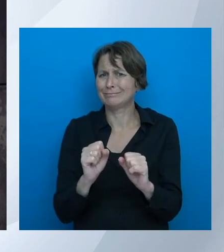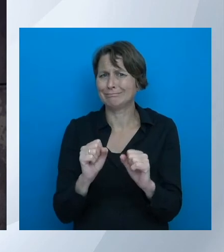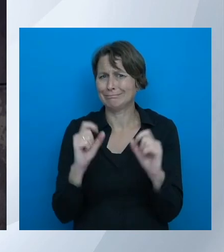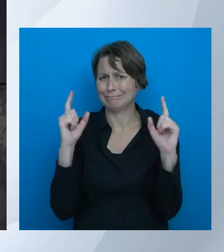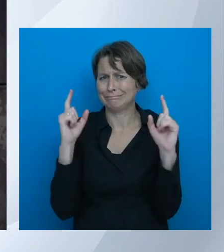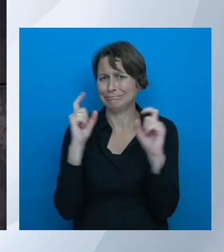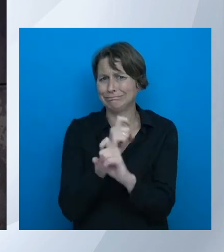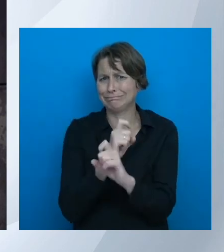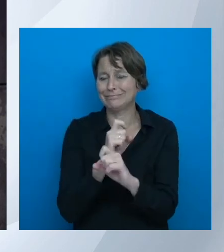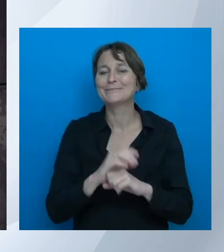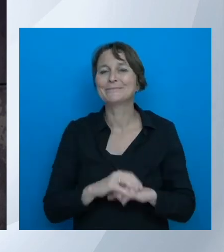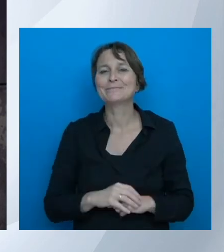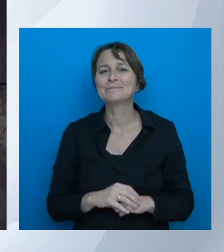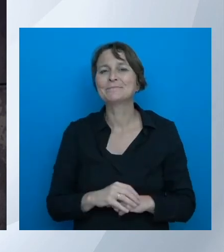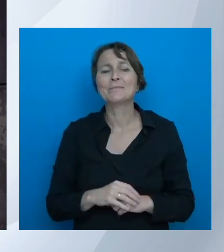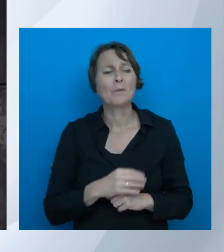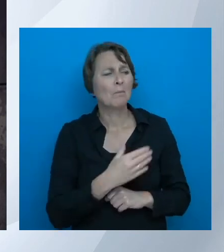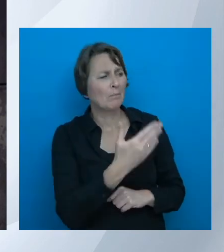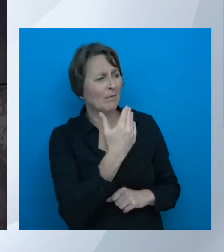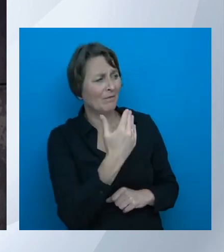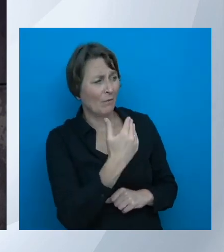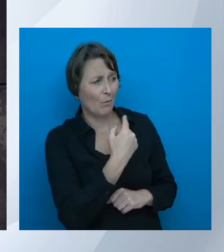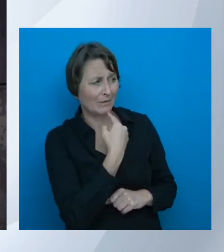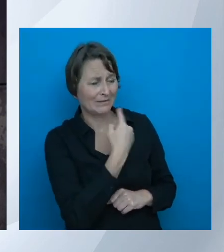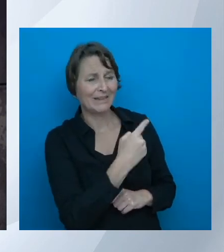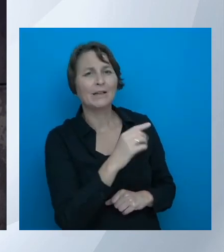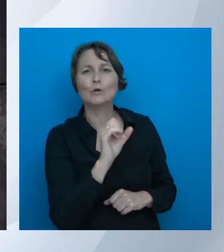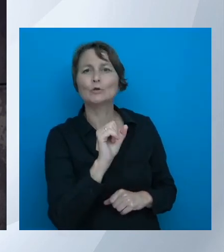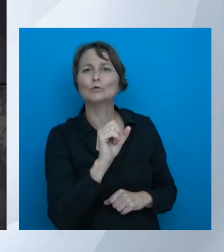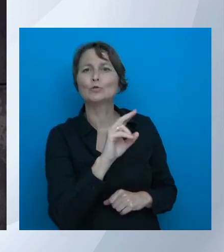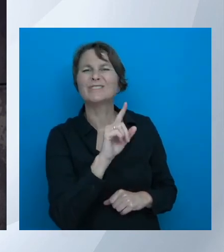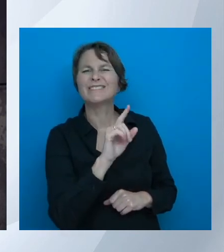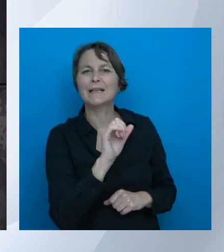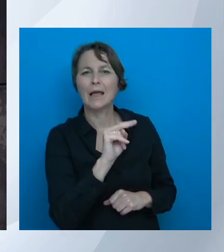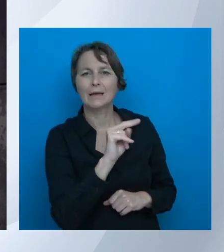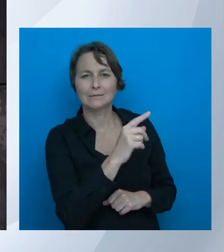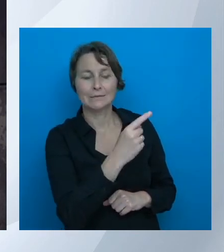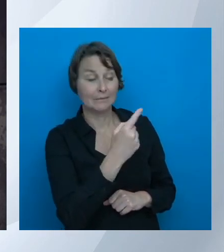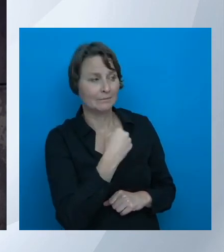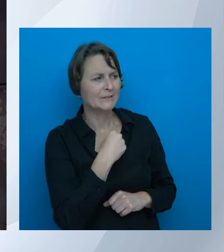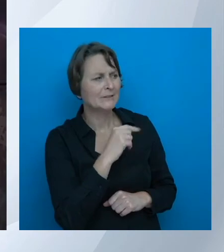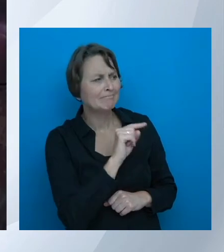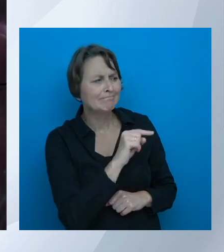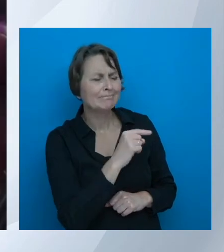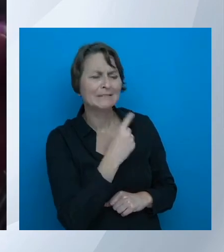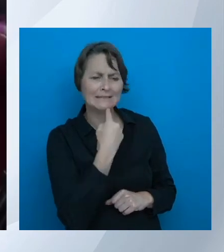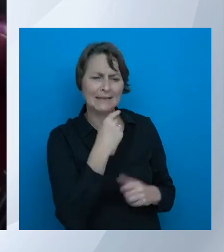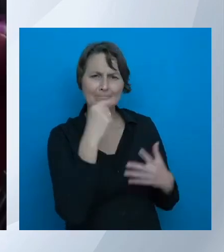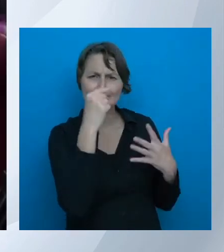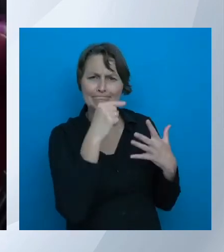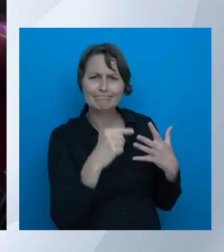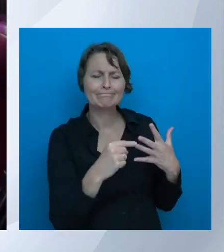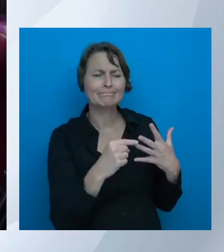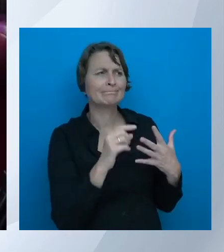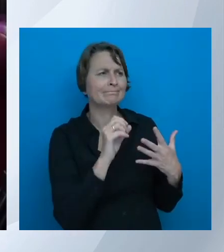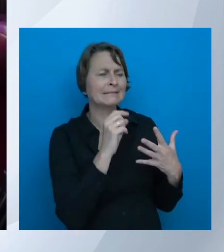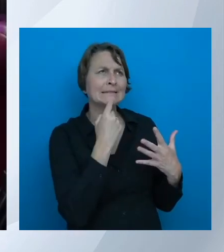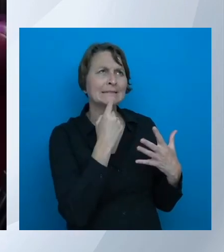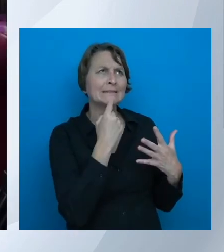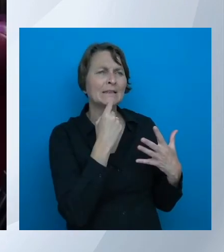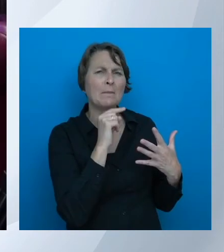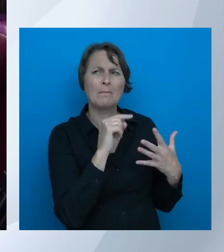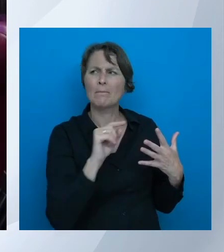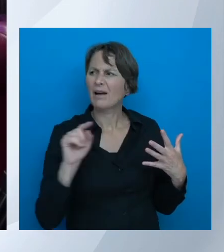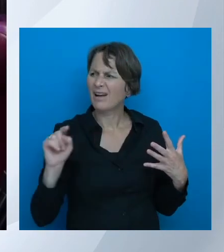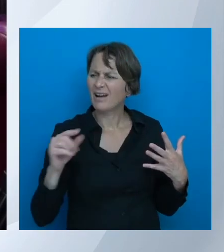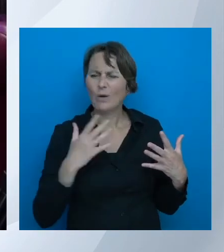lot of things. I, followed it, and there was so many things. I'm like, okay, but how?